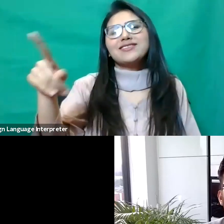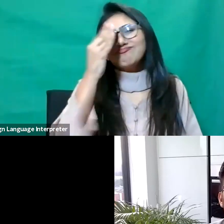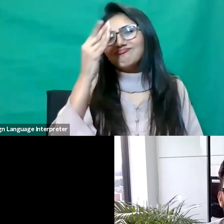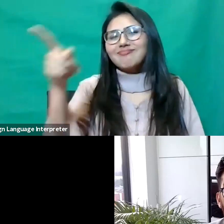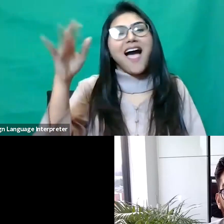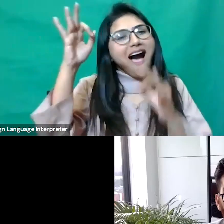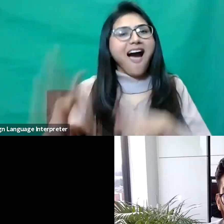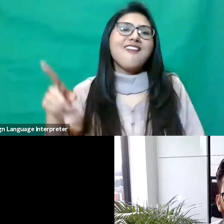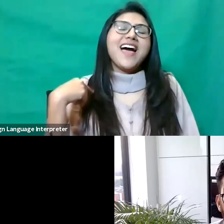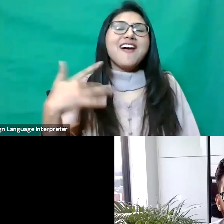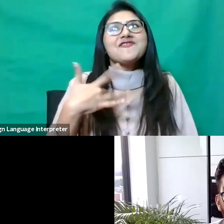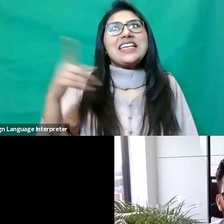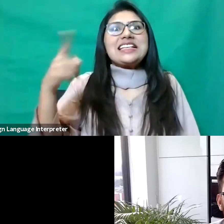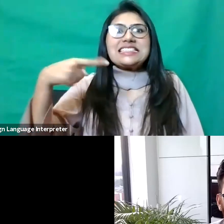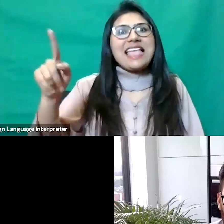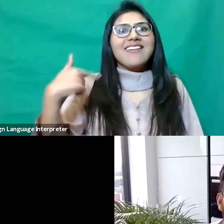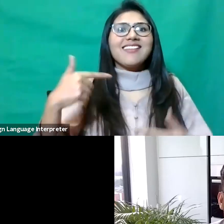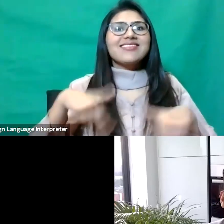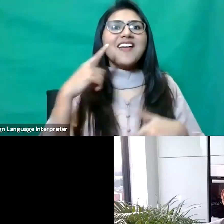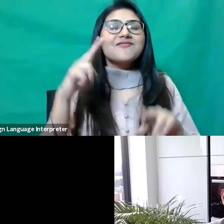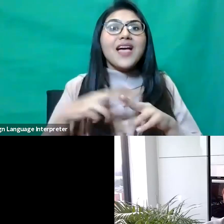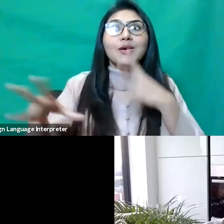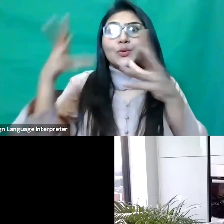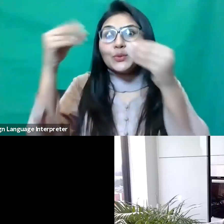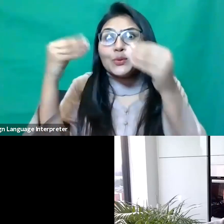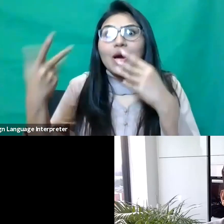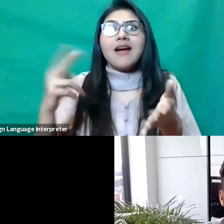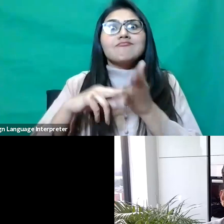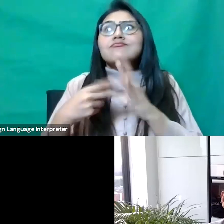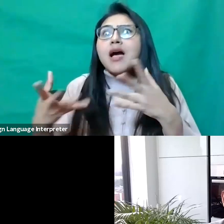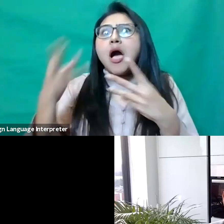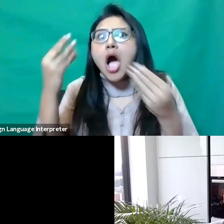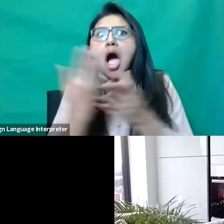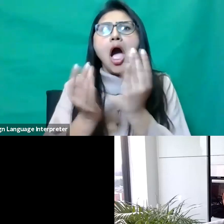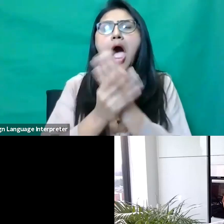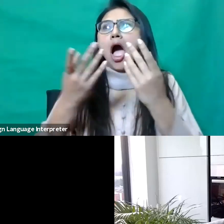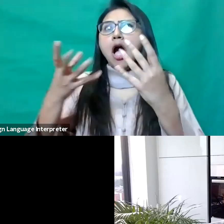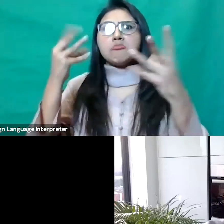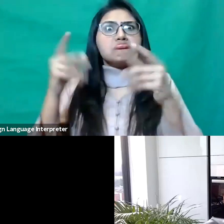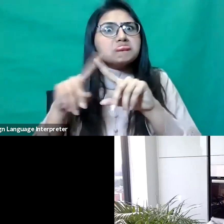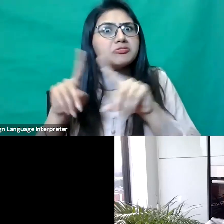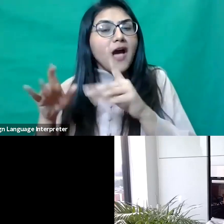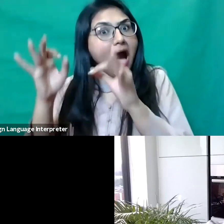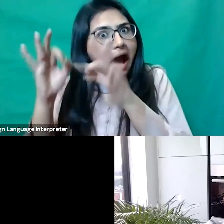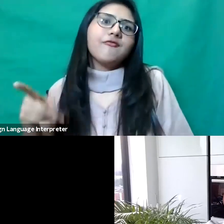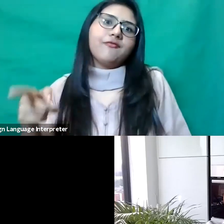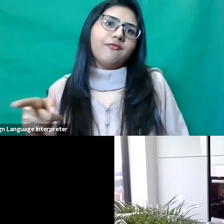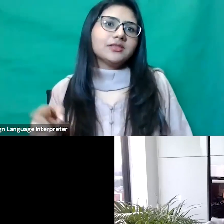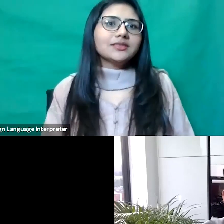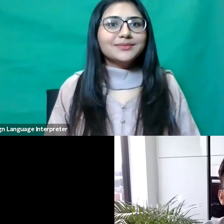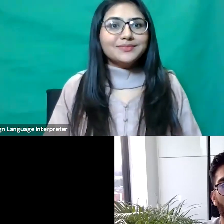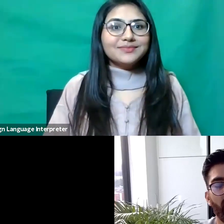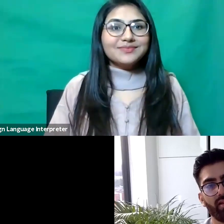for the experiences at university. And I passed the course of financial product designer. Yeah, no, honestly, you've